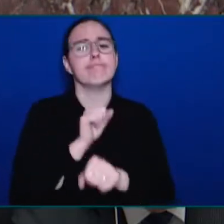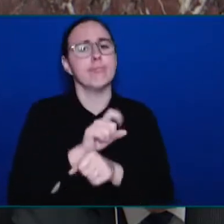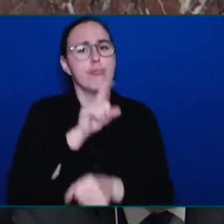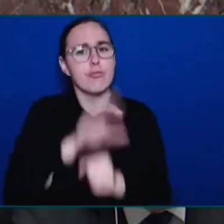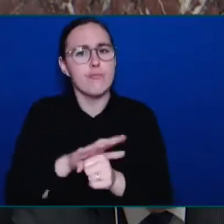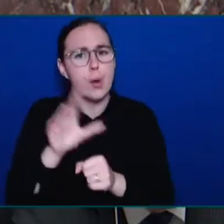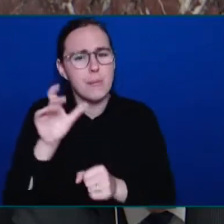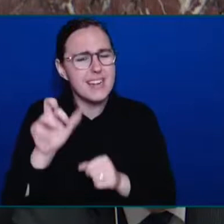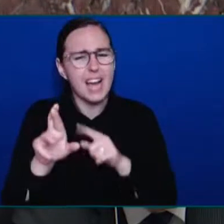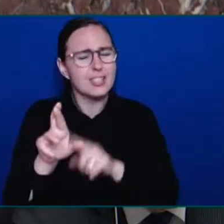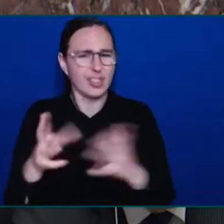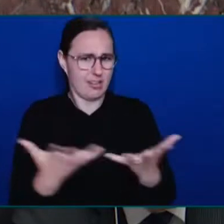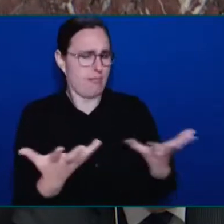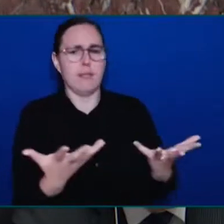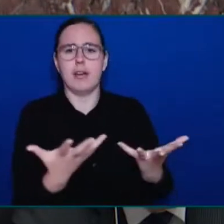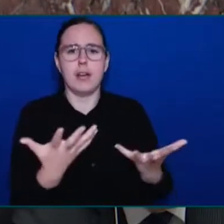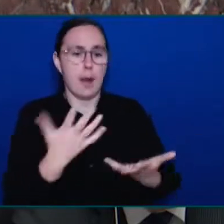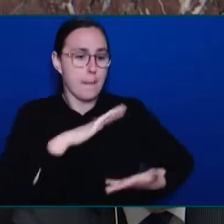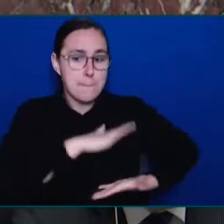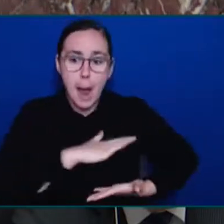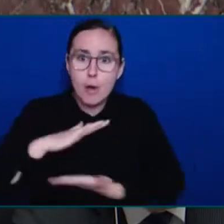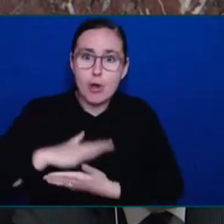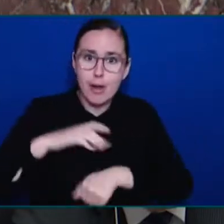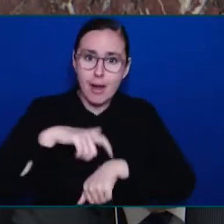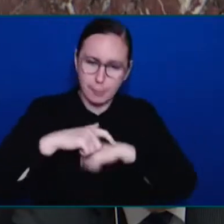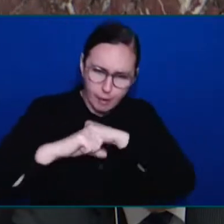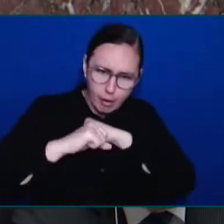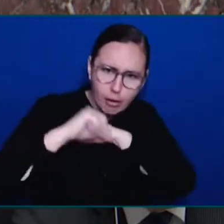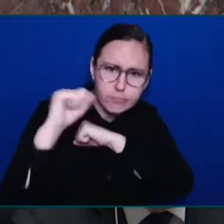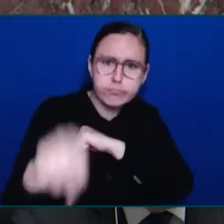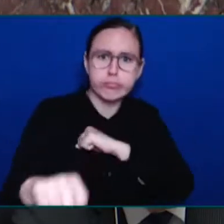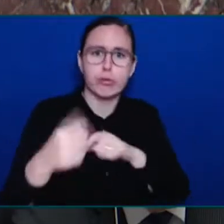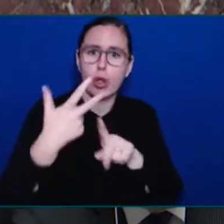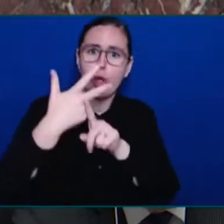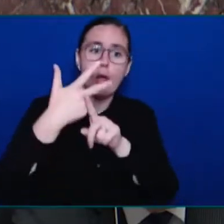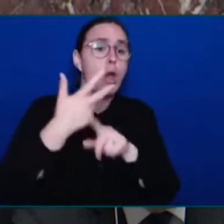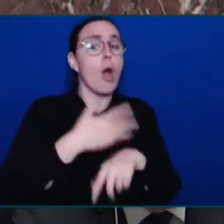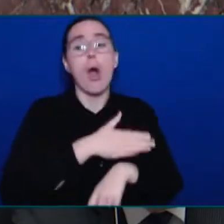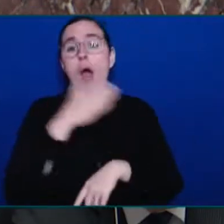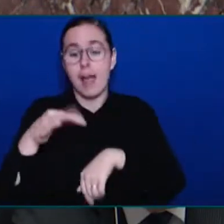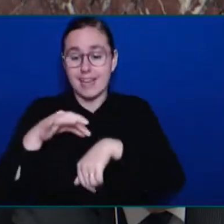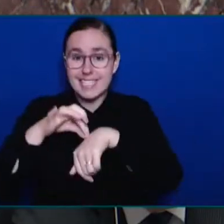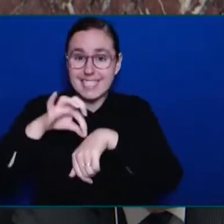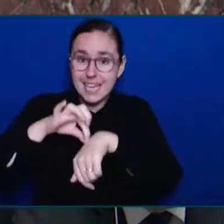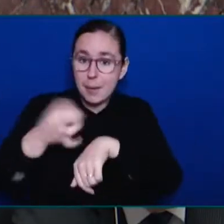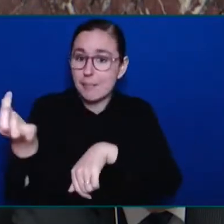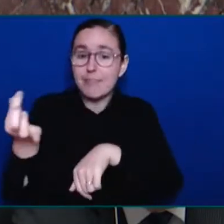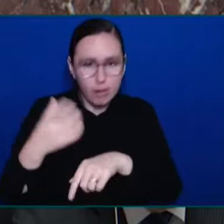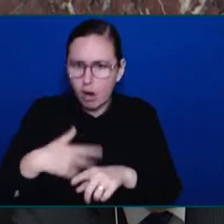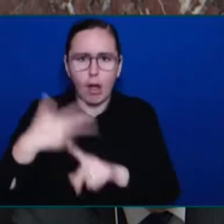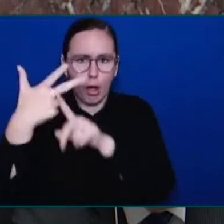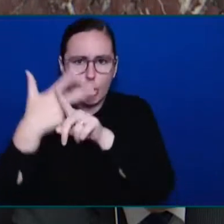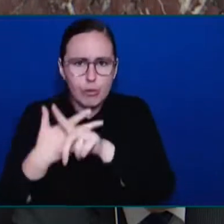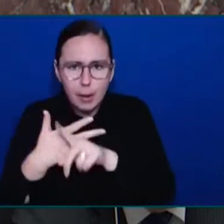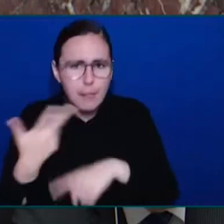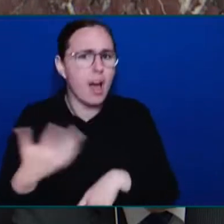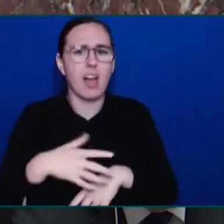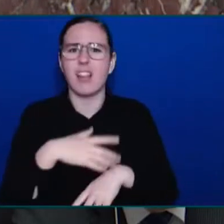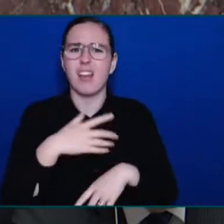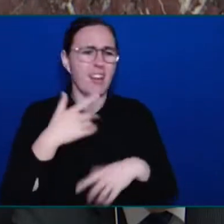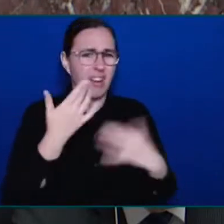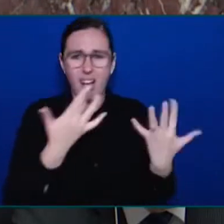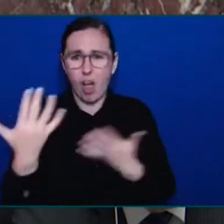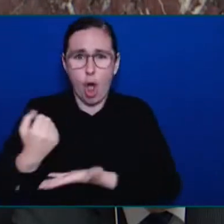1 year for screening ultrasounds. The minister knows this is completely unacceptable, and